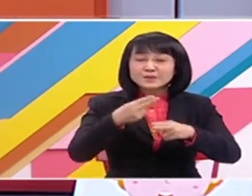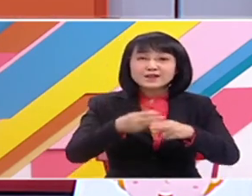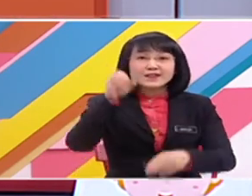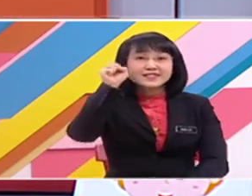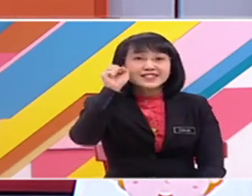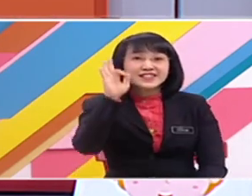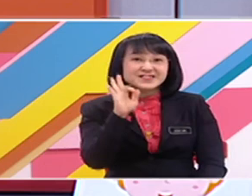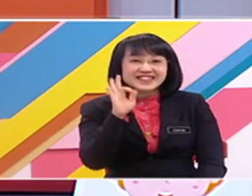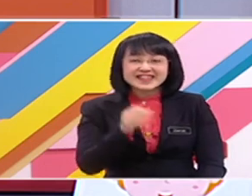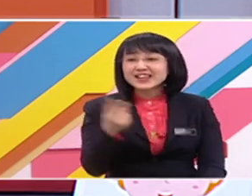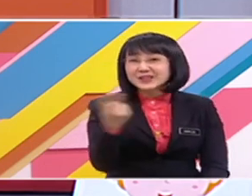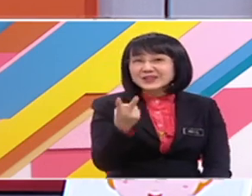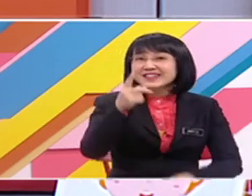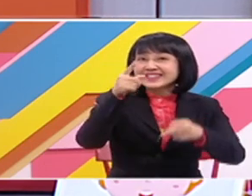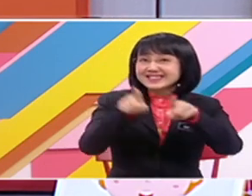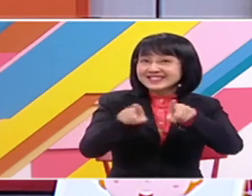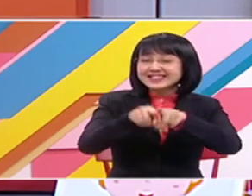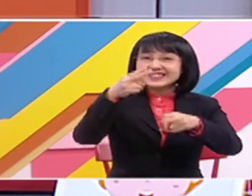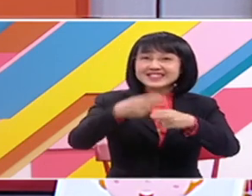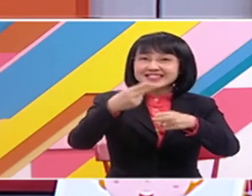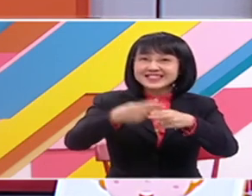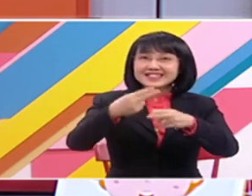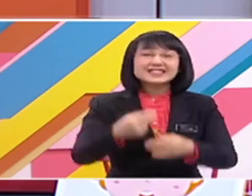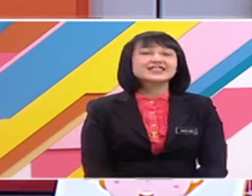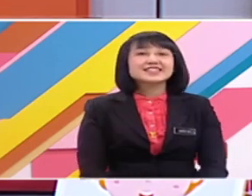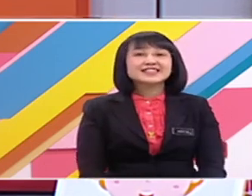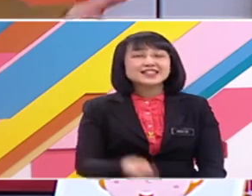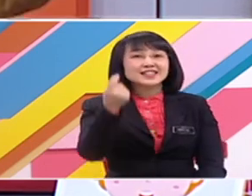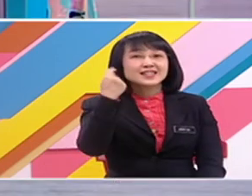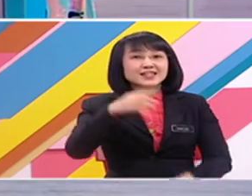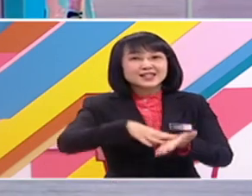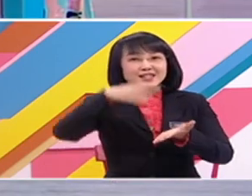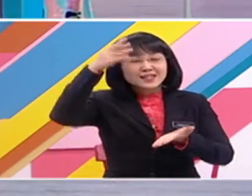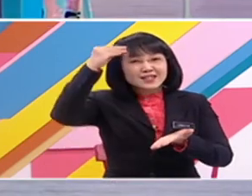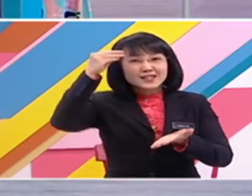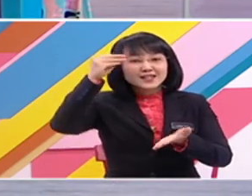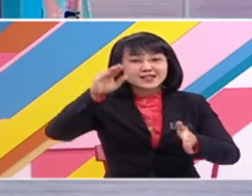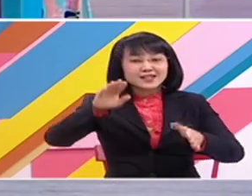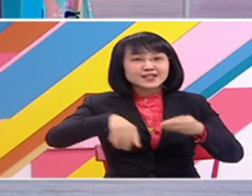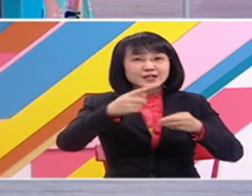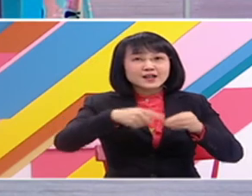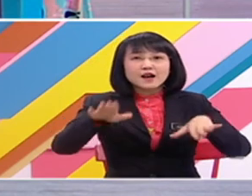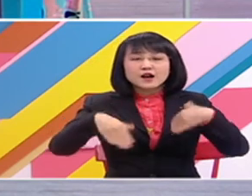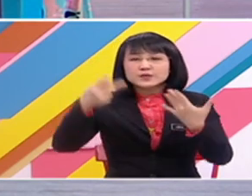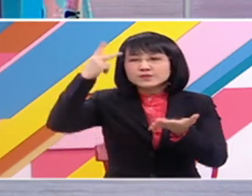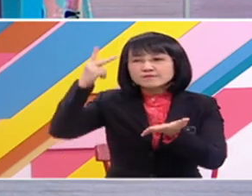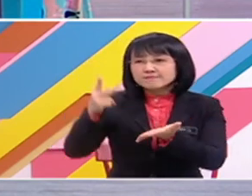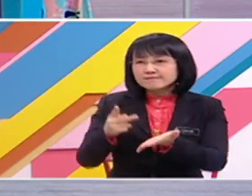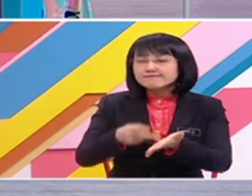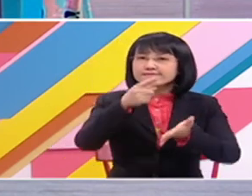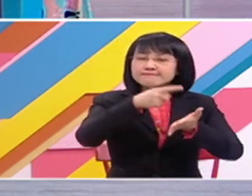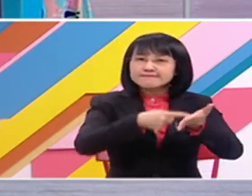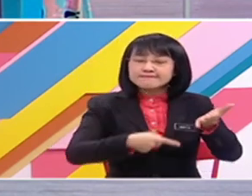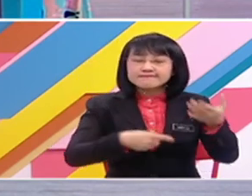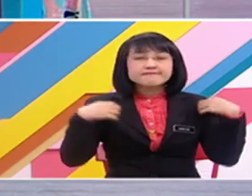Thank you for joining us today. And right now, teacher, just now we learned about how to recognize what boys and